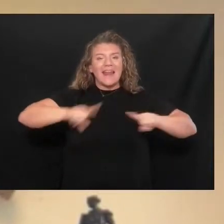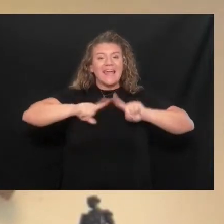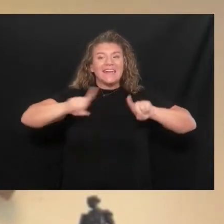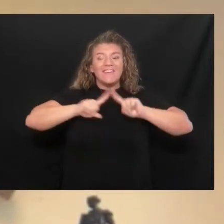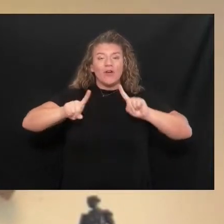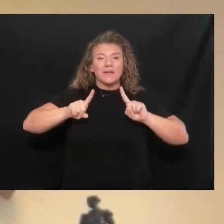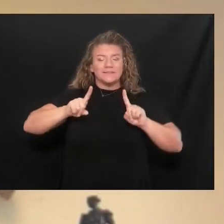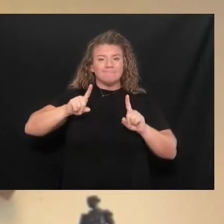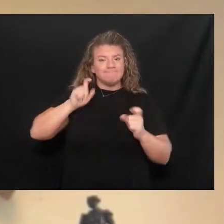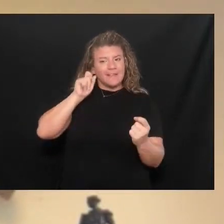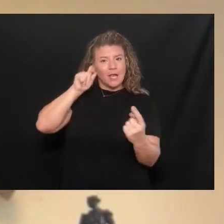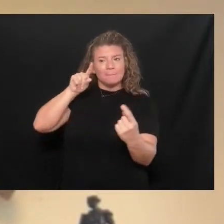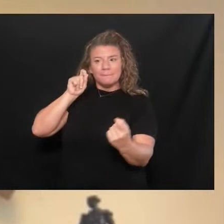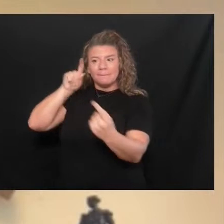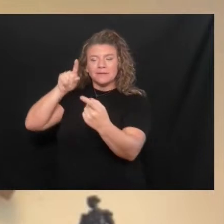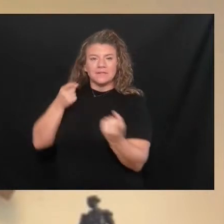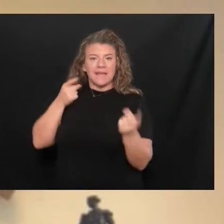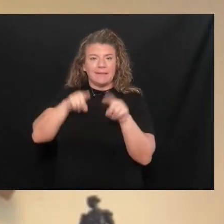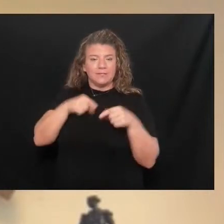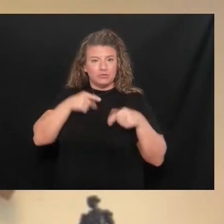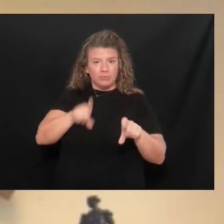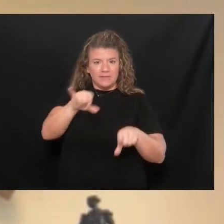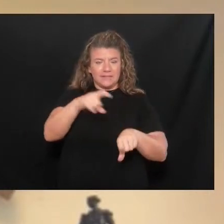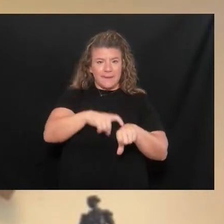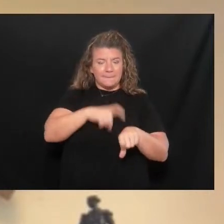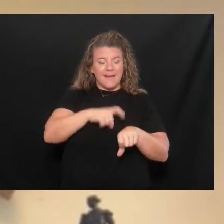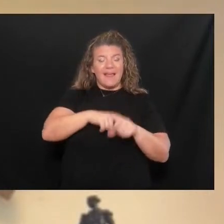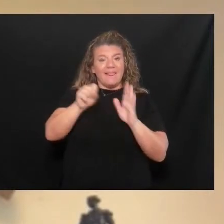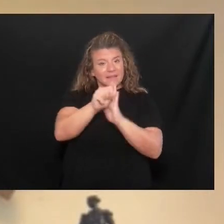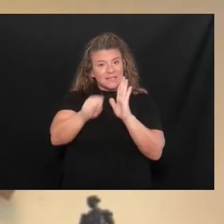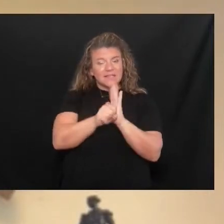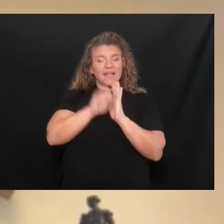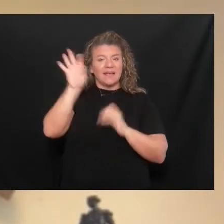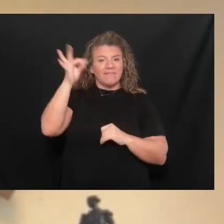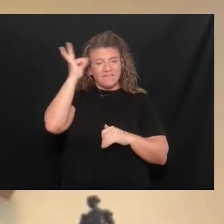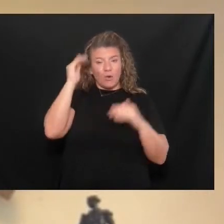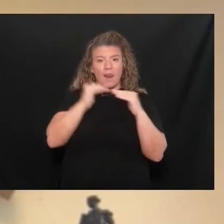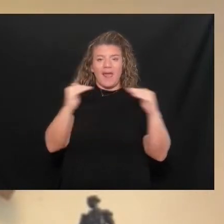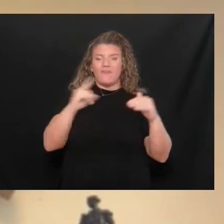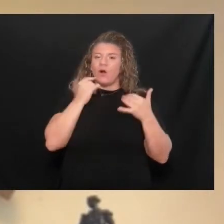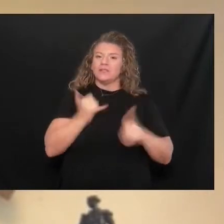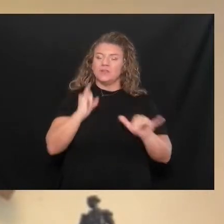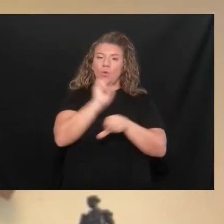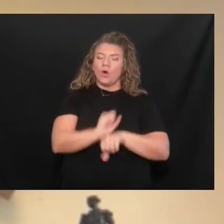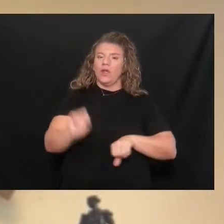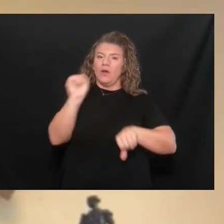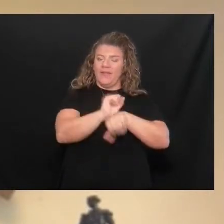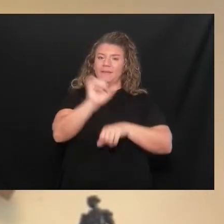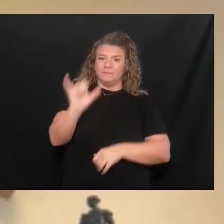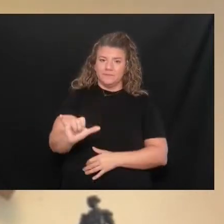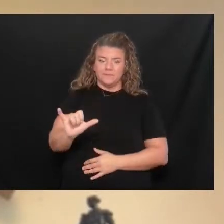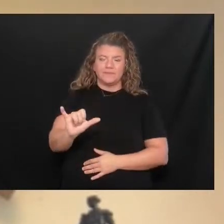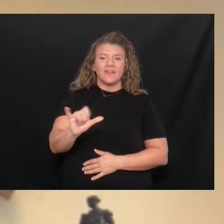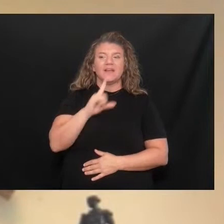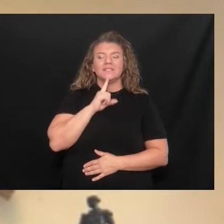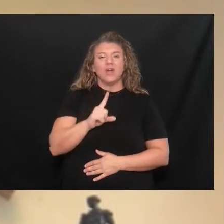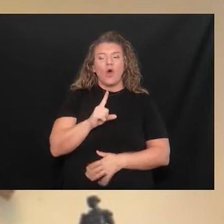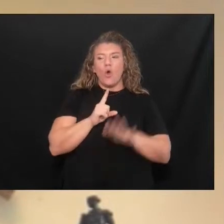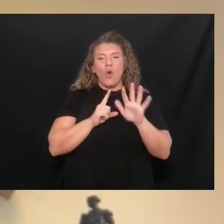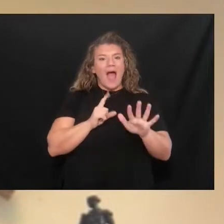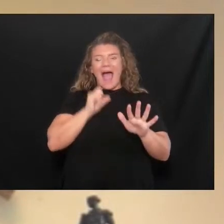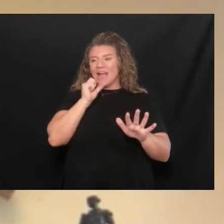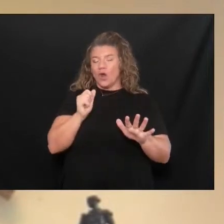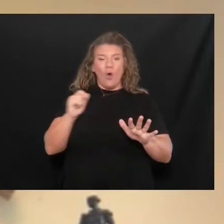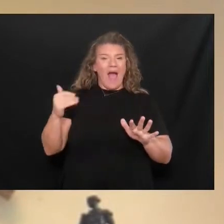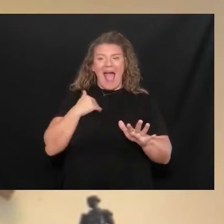inputs that occur that the state and federal level are still working on. So, don't have